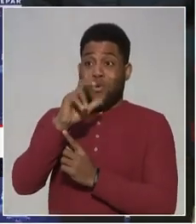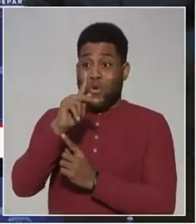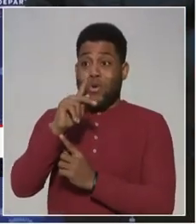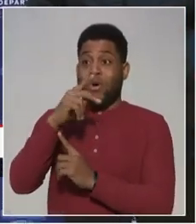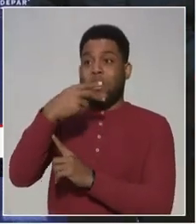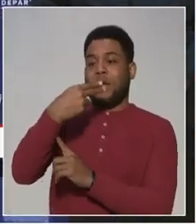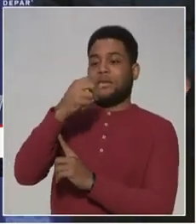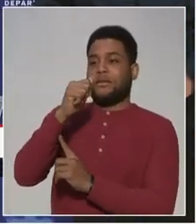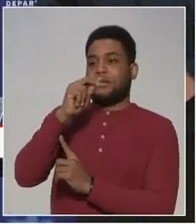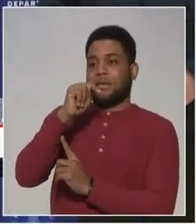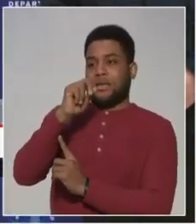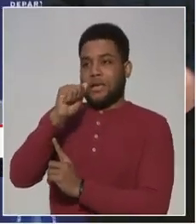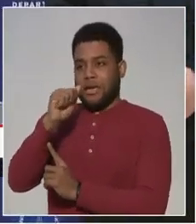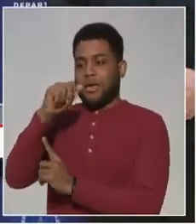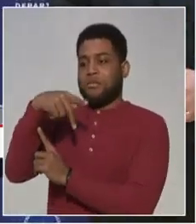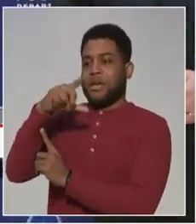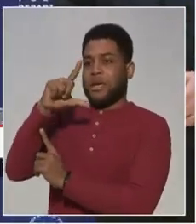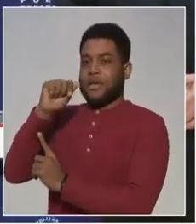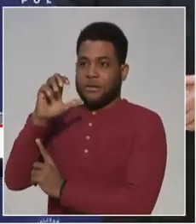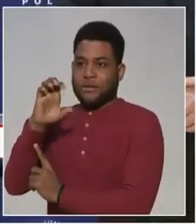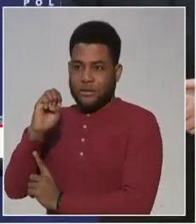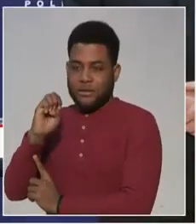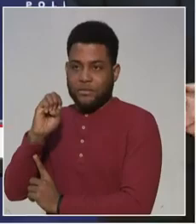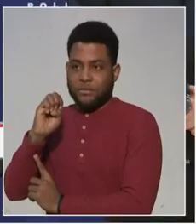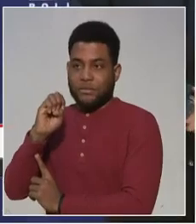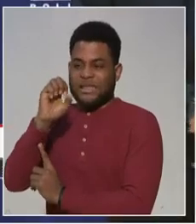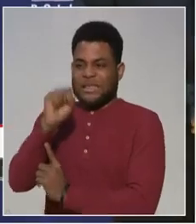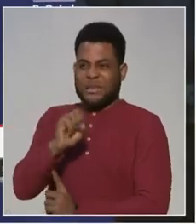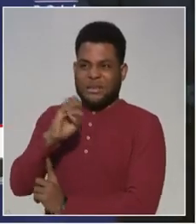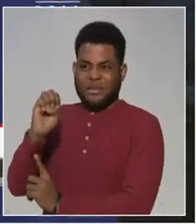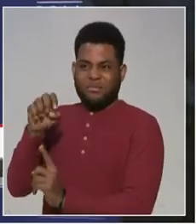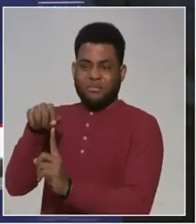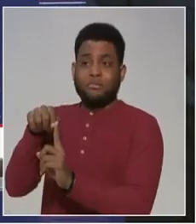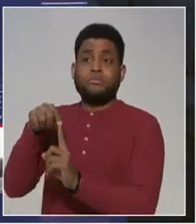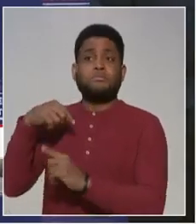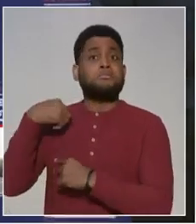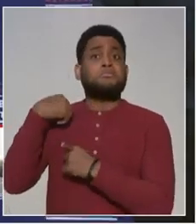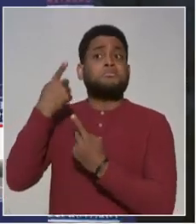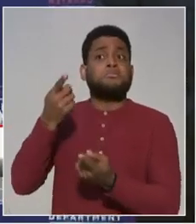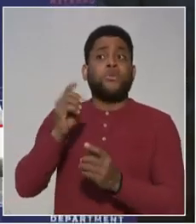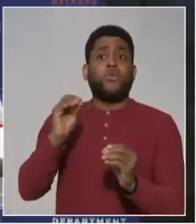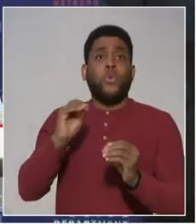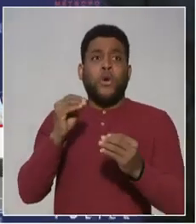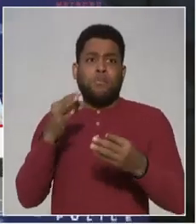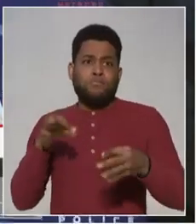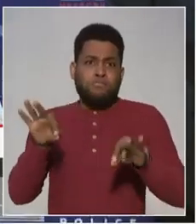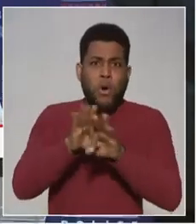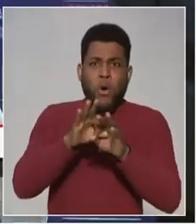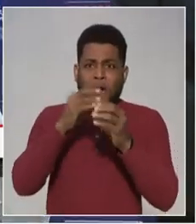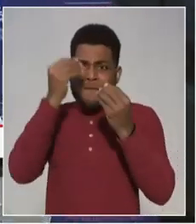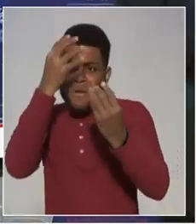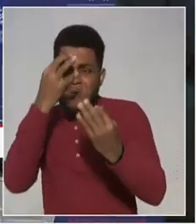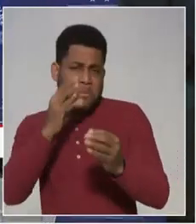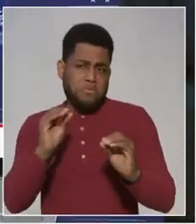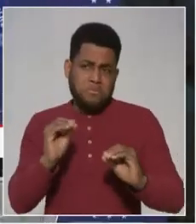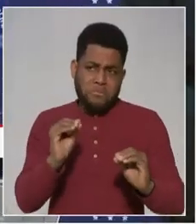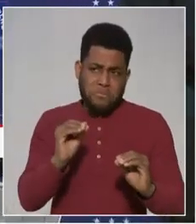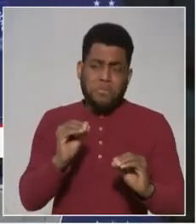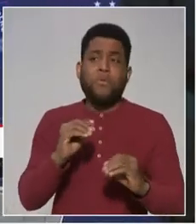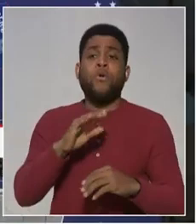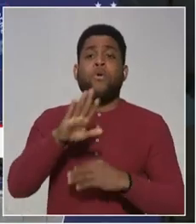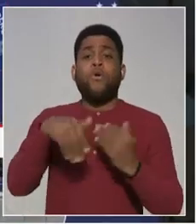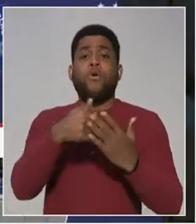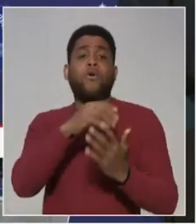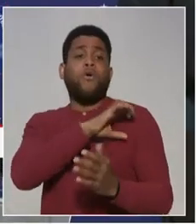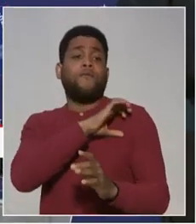of the incident since I last reported. As I stated this morning, officers from our Criminal Apprehension Unit responded to the resident